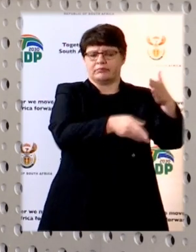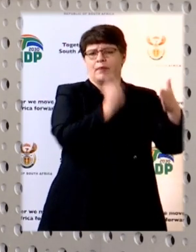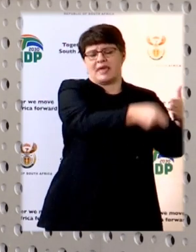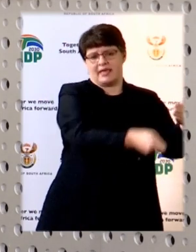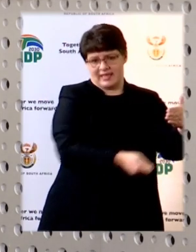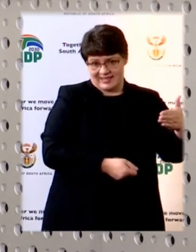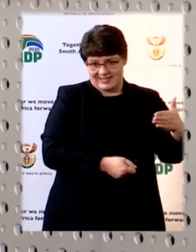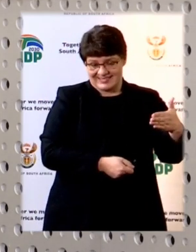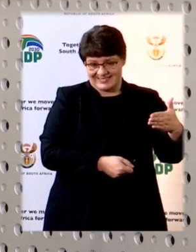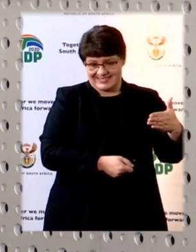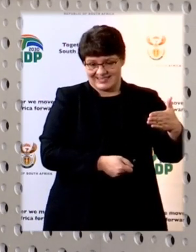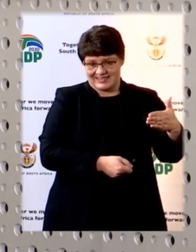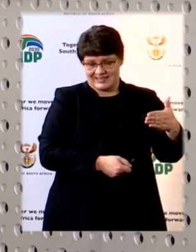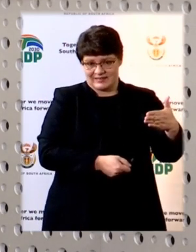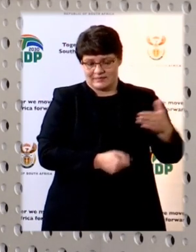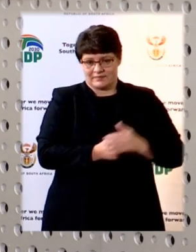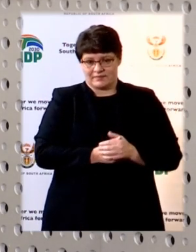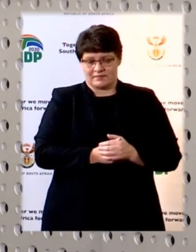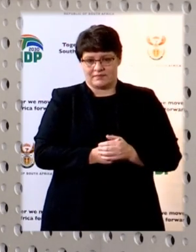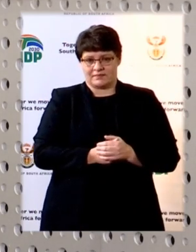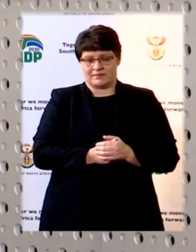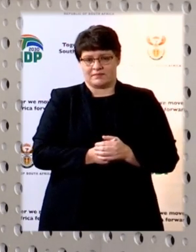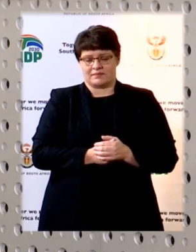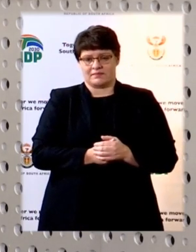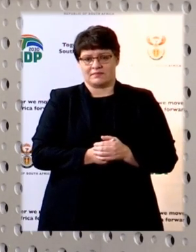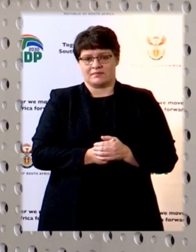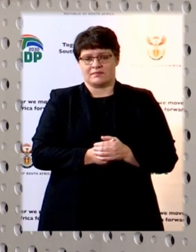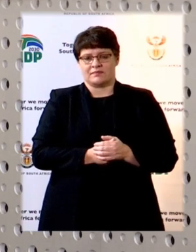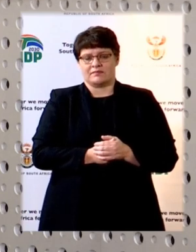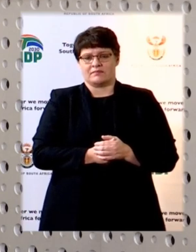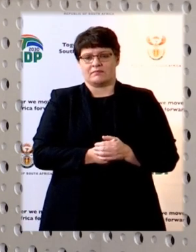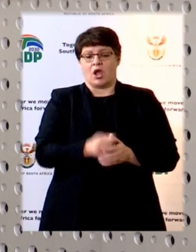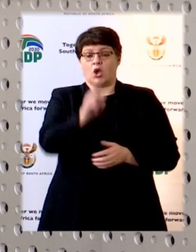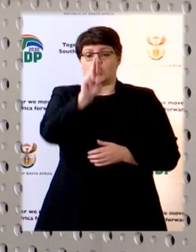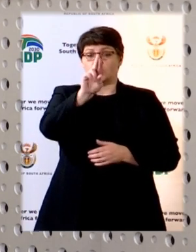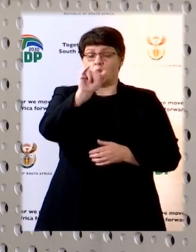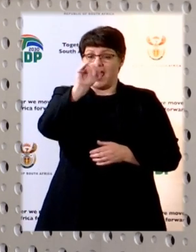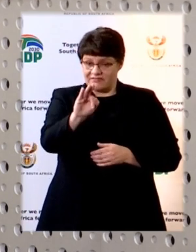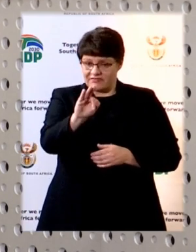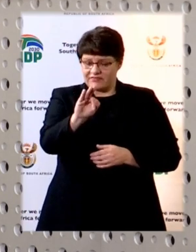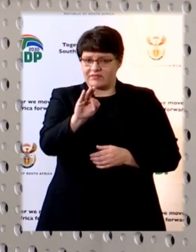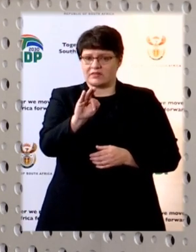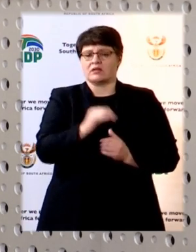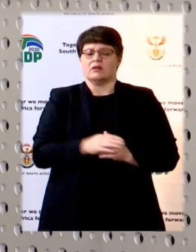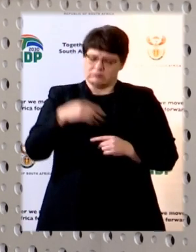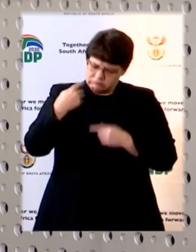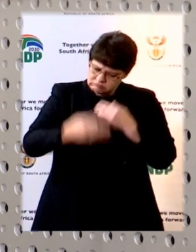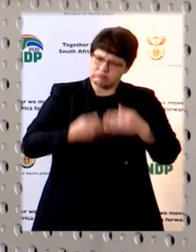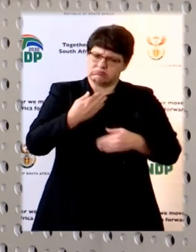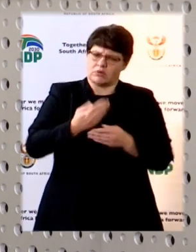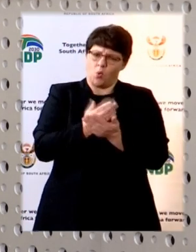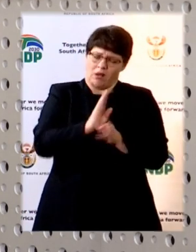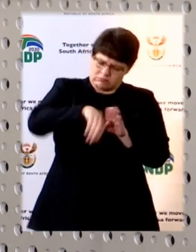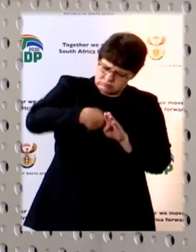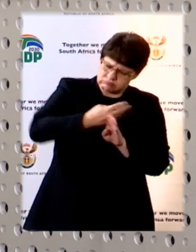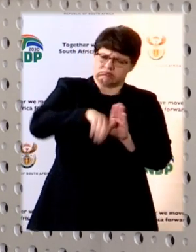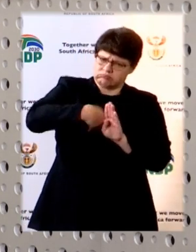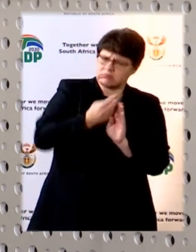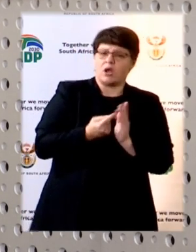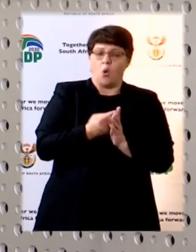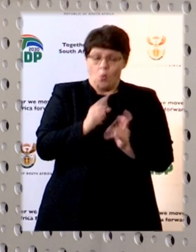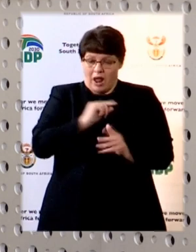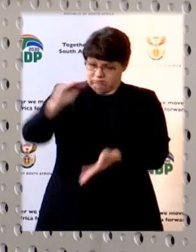impossible for payments to be processed. The UIF is working around the clock to meet the